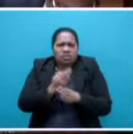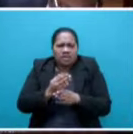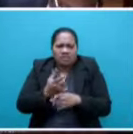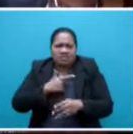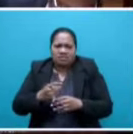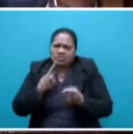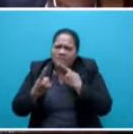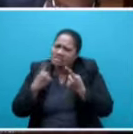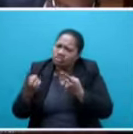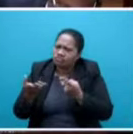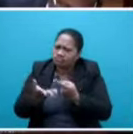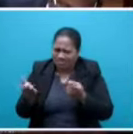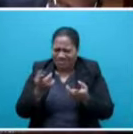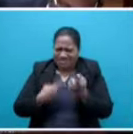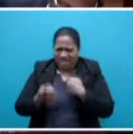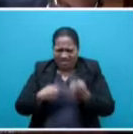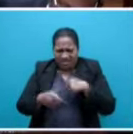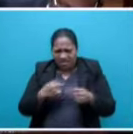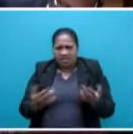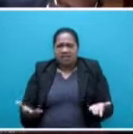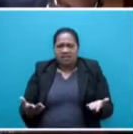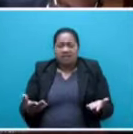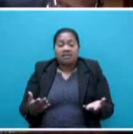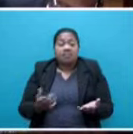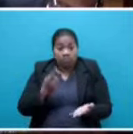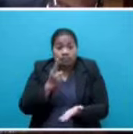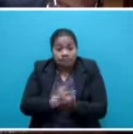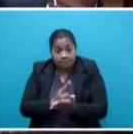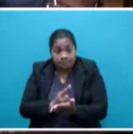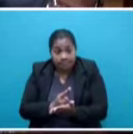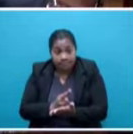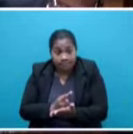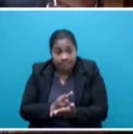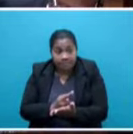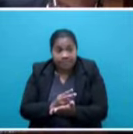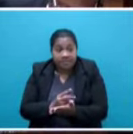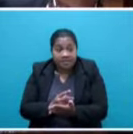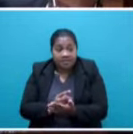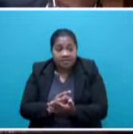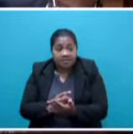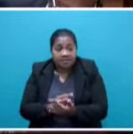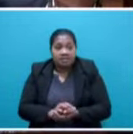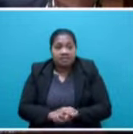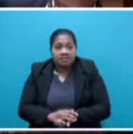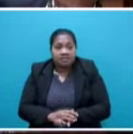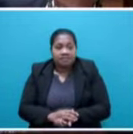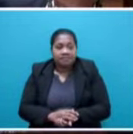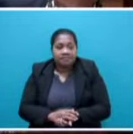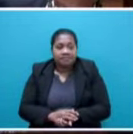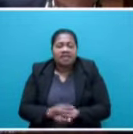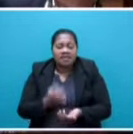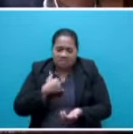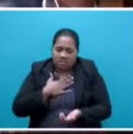just go. The reality of the matter is, Mr. Speaker, sir, if I can just comment. Order. If I can